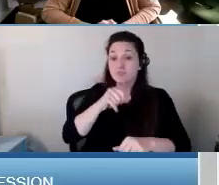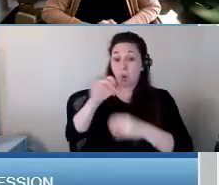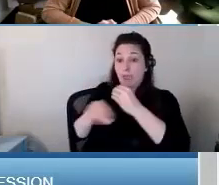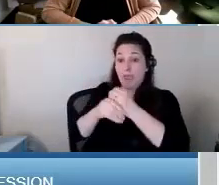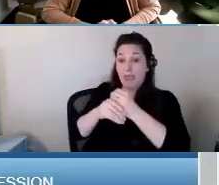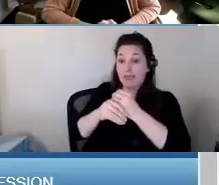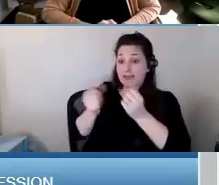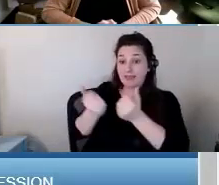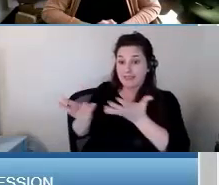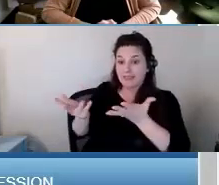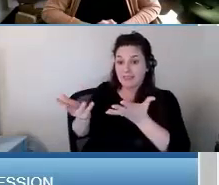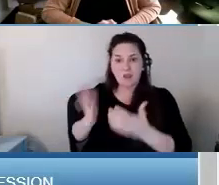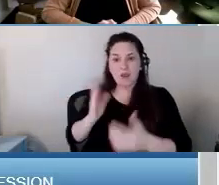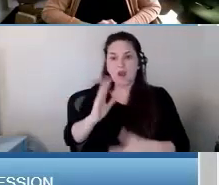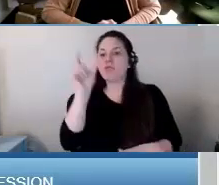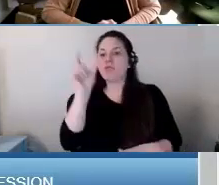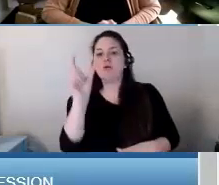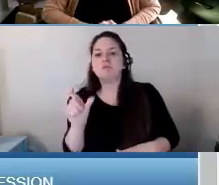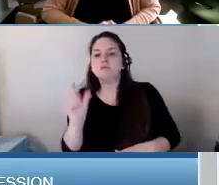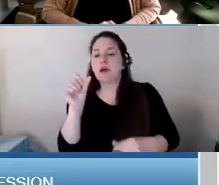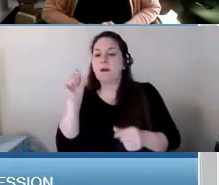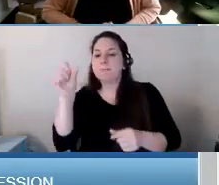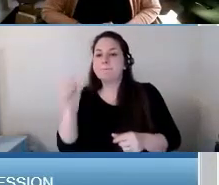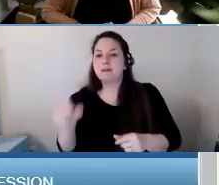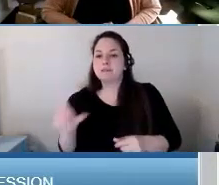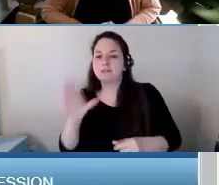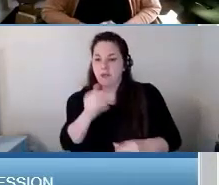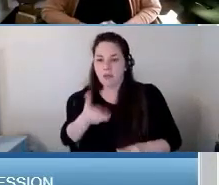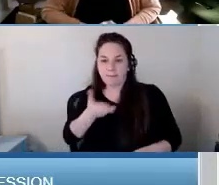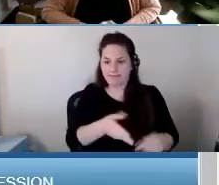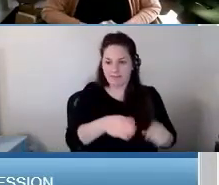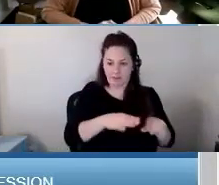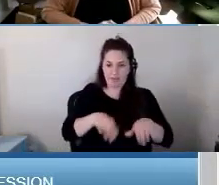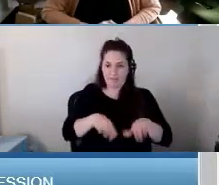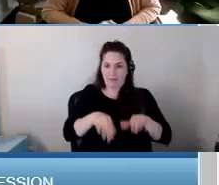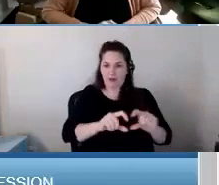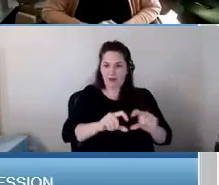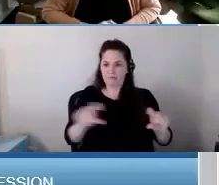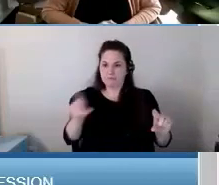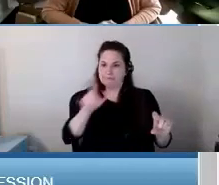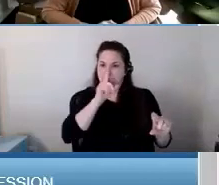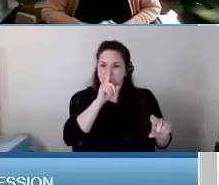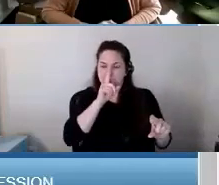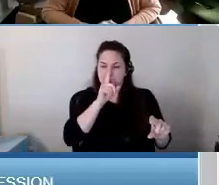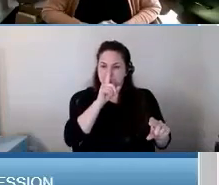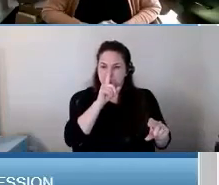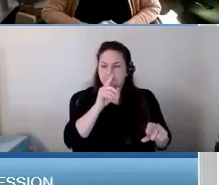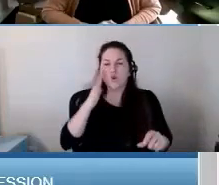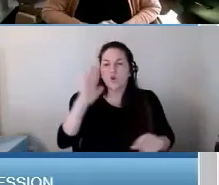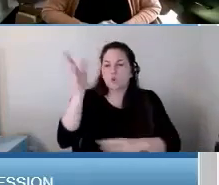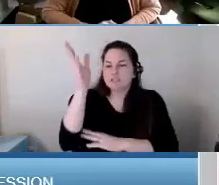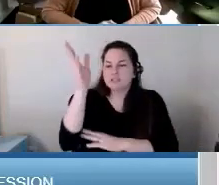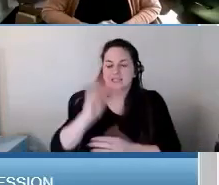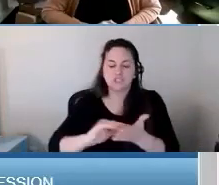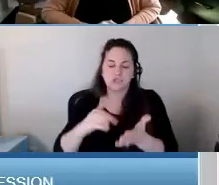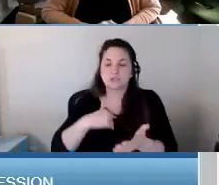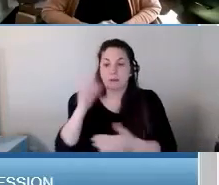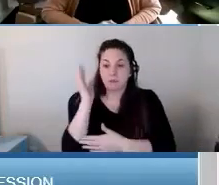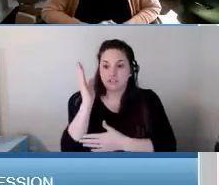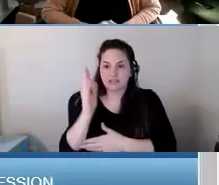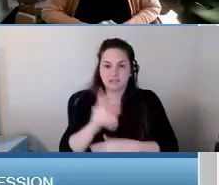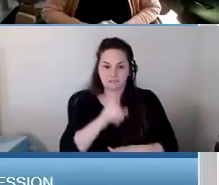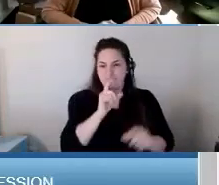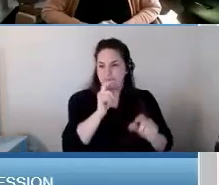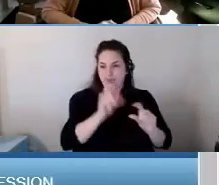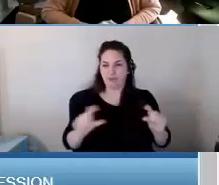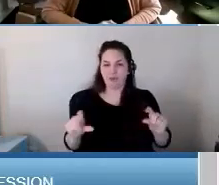won't have these buttons at the bottom of your poster. We did not want to, or your presentation, excuse me. We didn't want